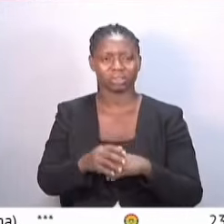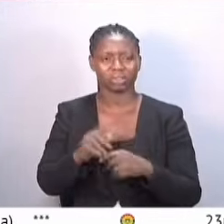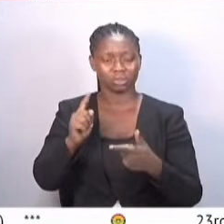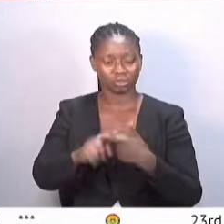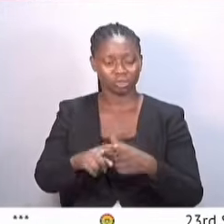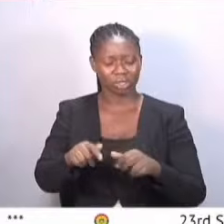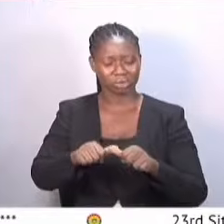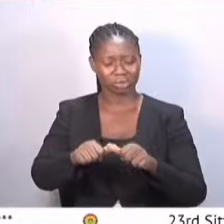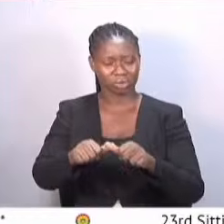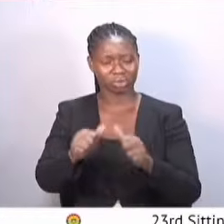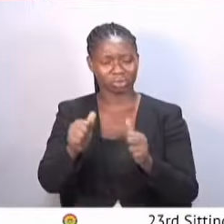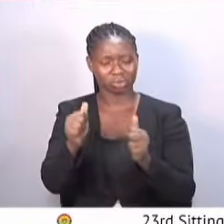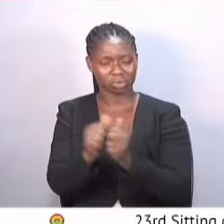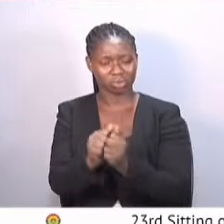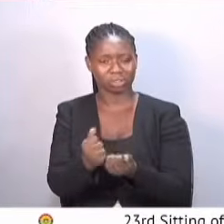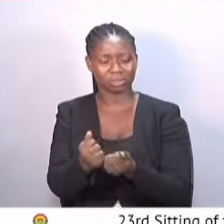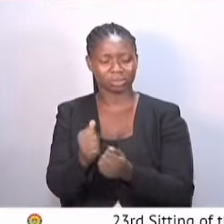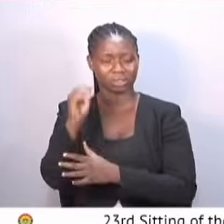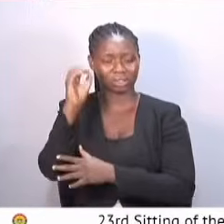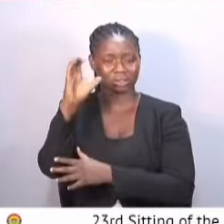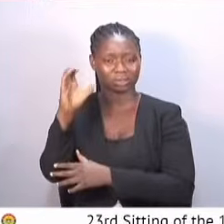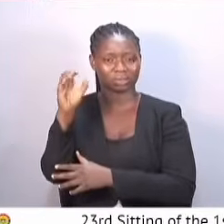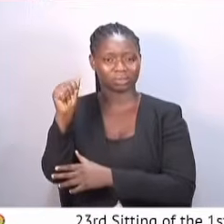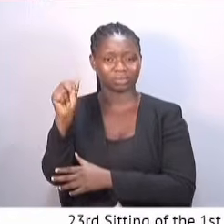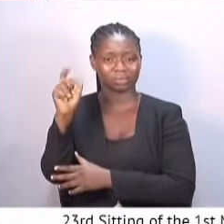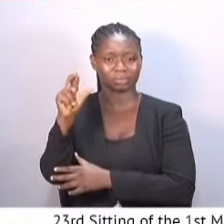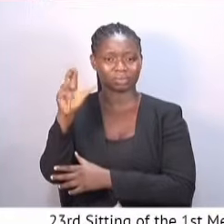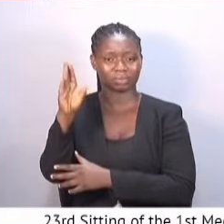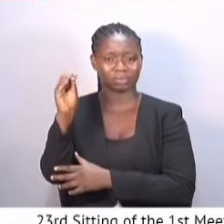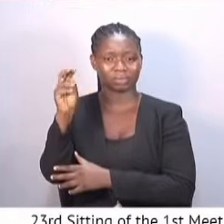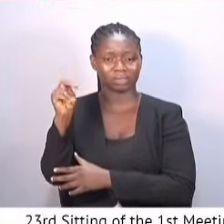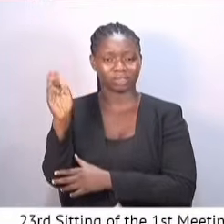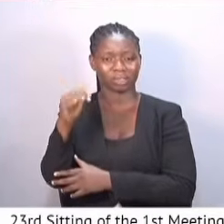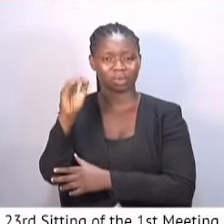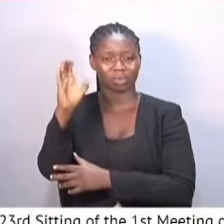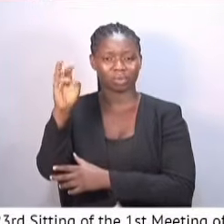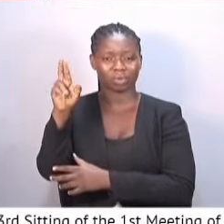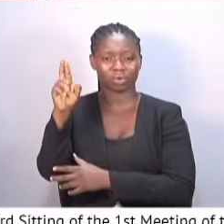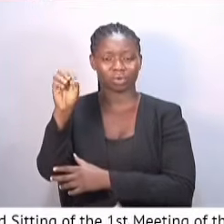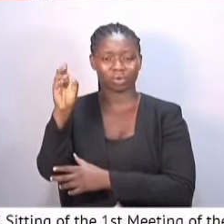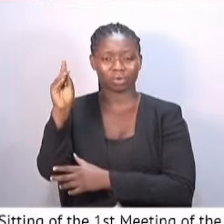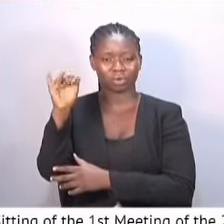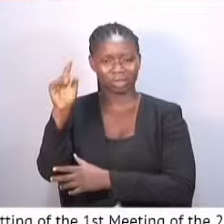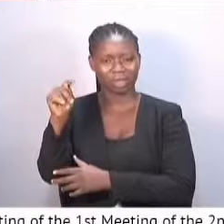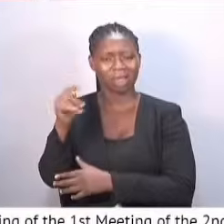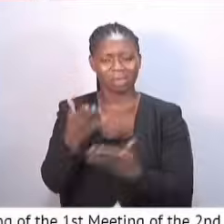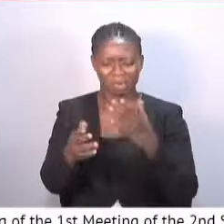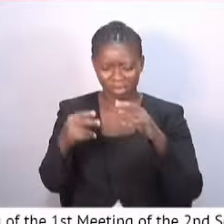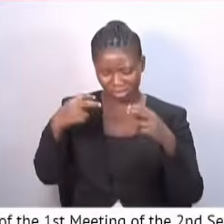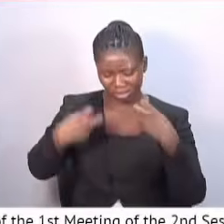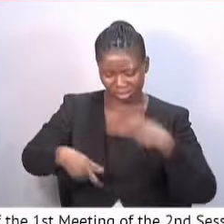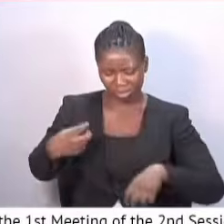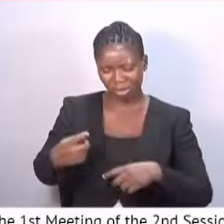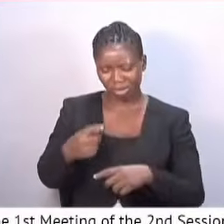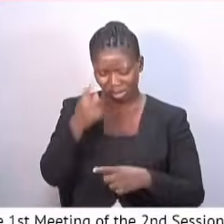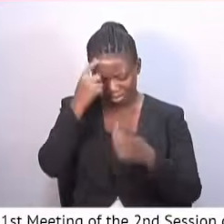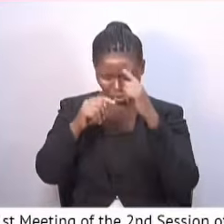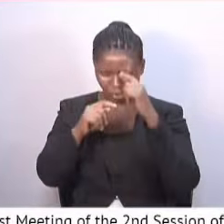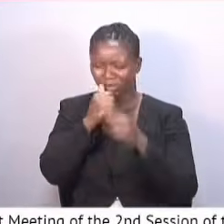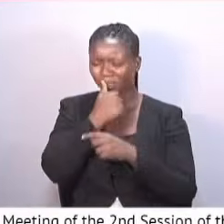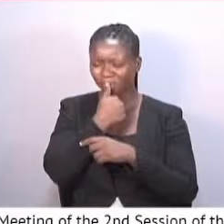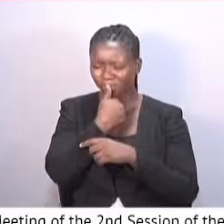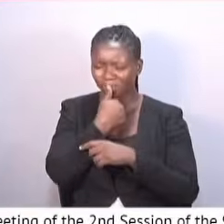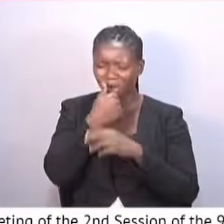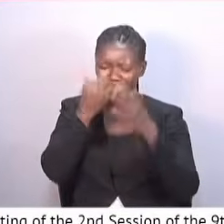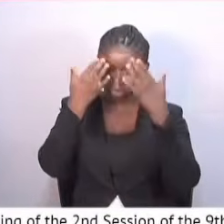to pursue this path of carbon credit. So there must be a problem. That's why I'm asking the minister, but when it comes to